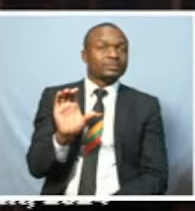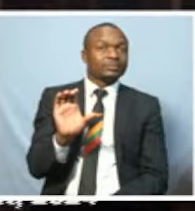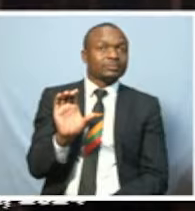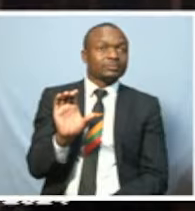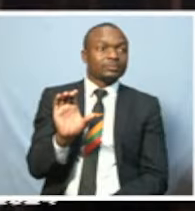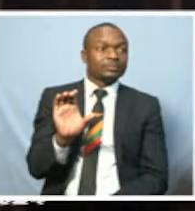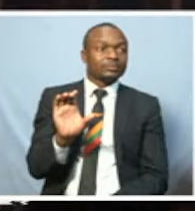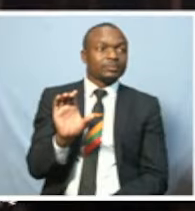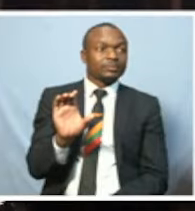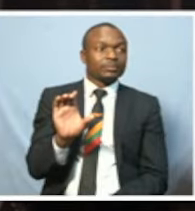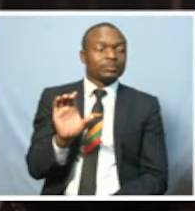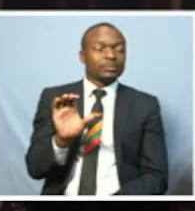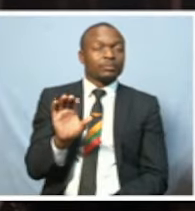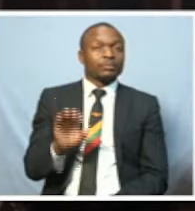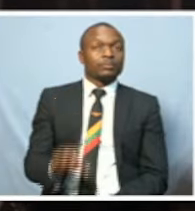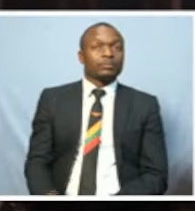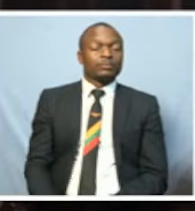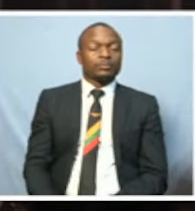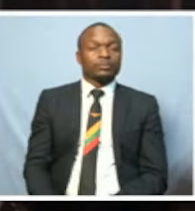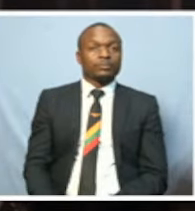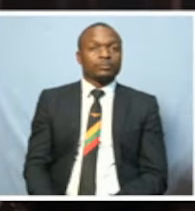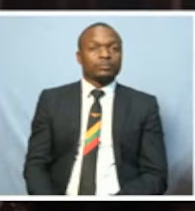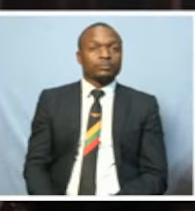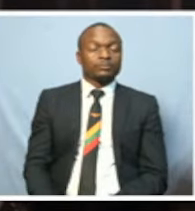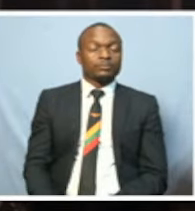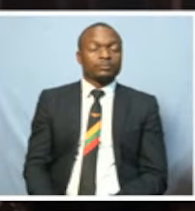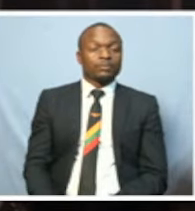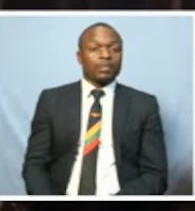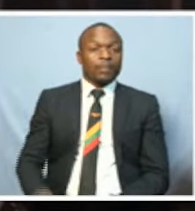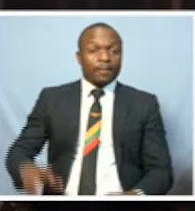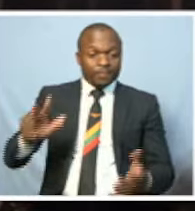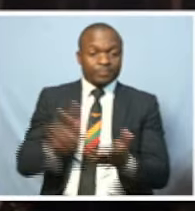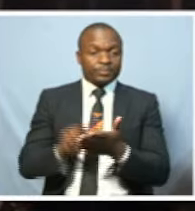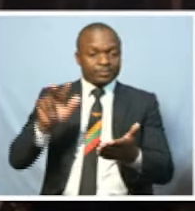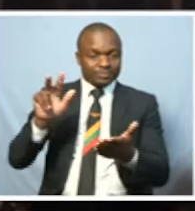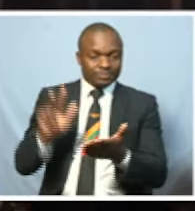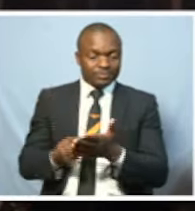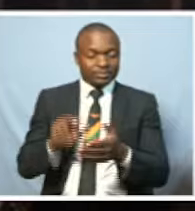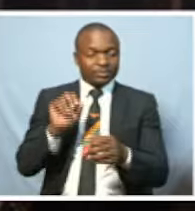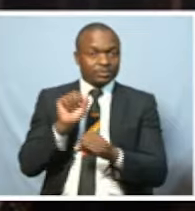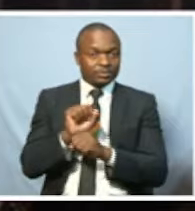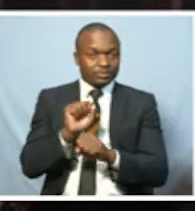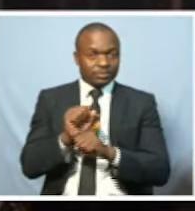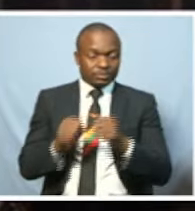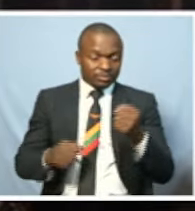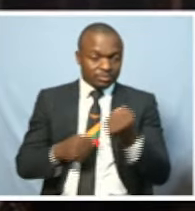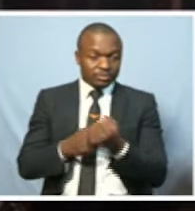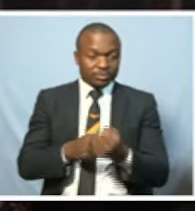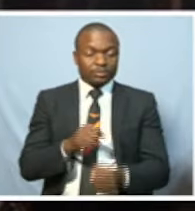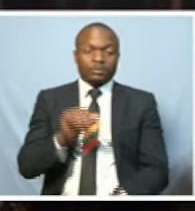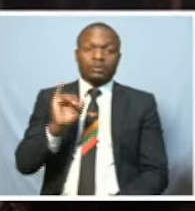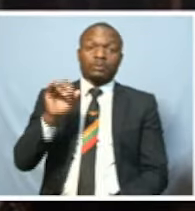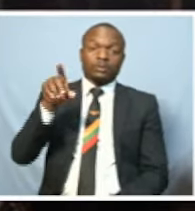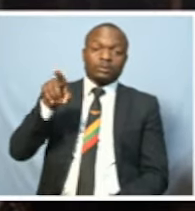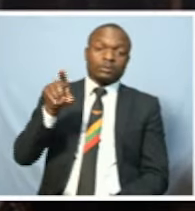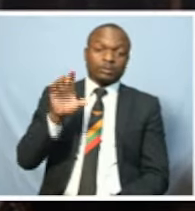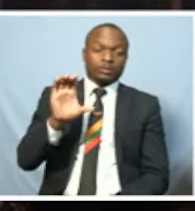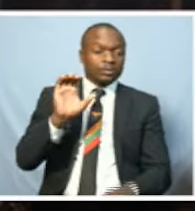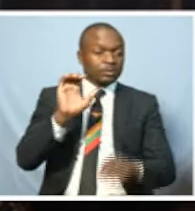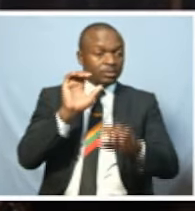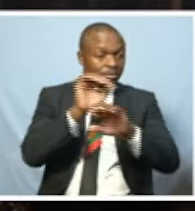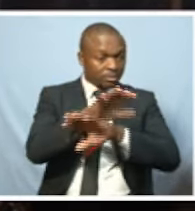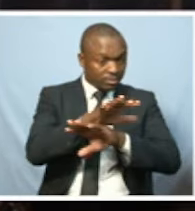to find the certified works. That IPC is sent